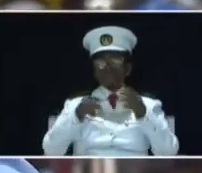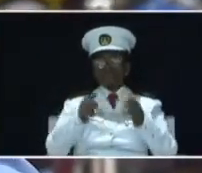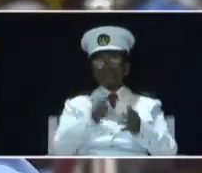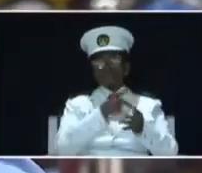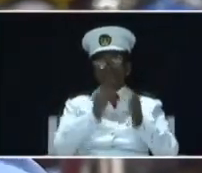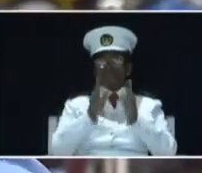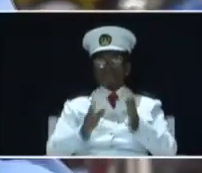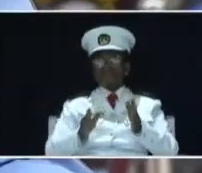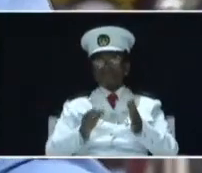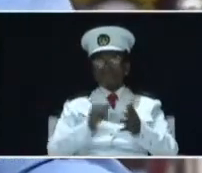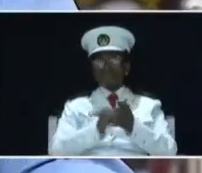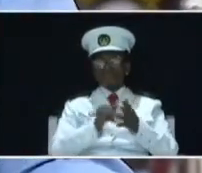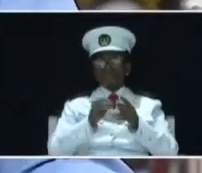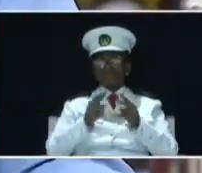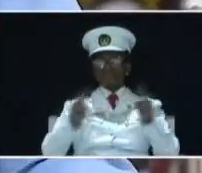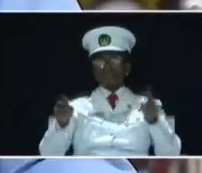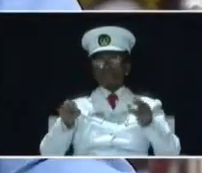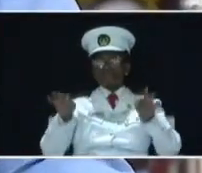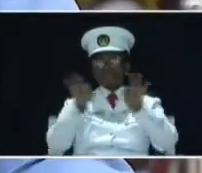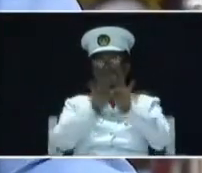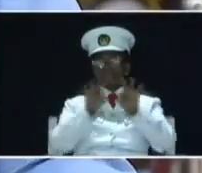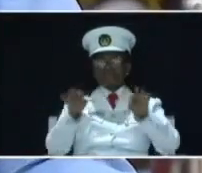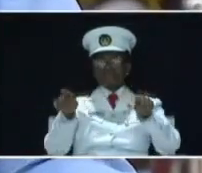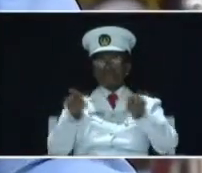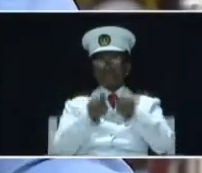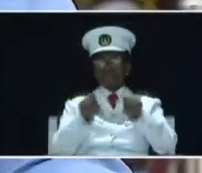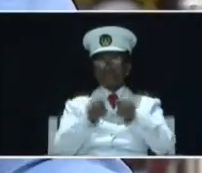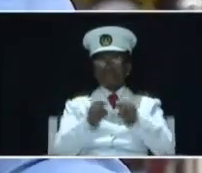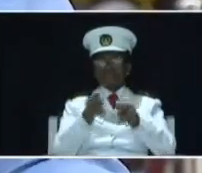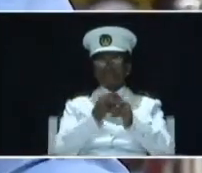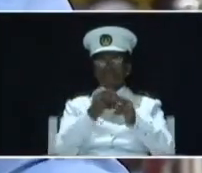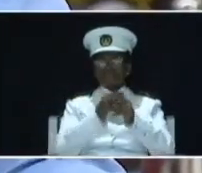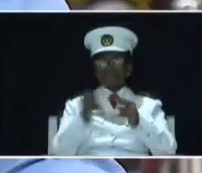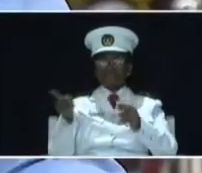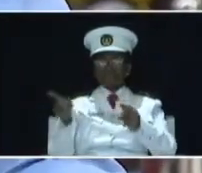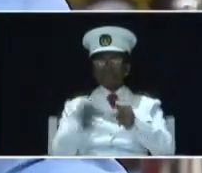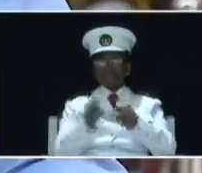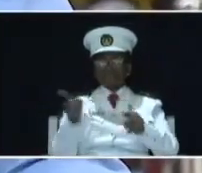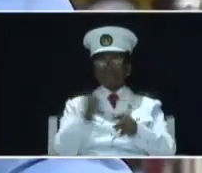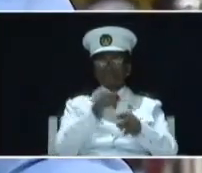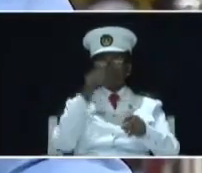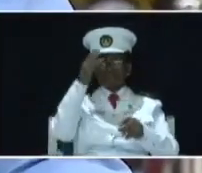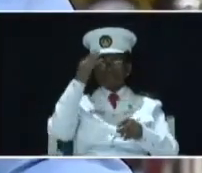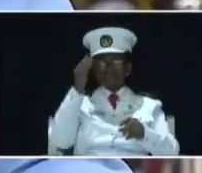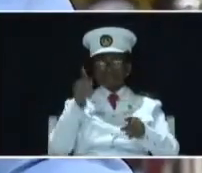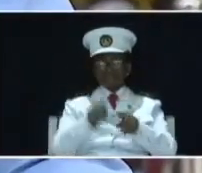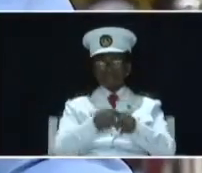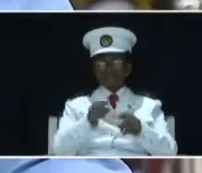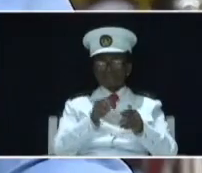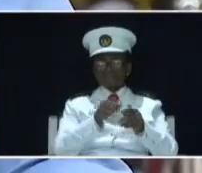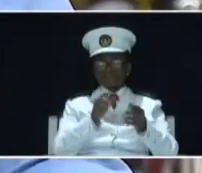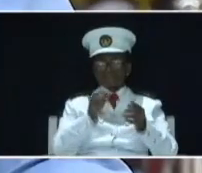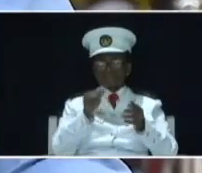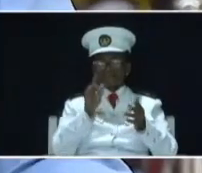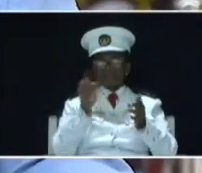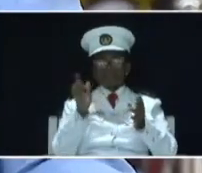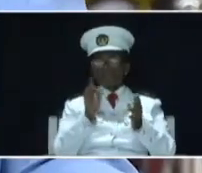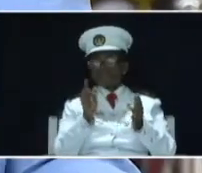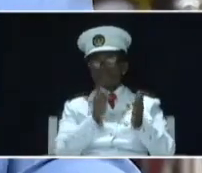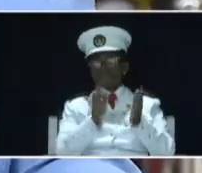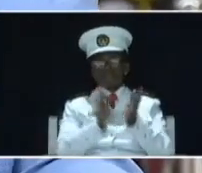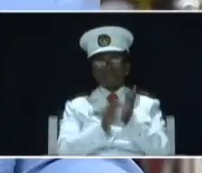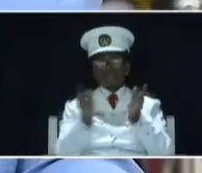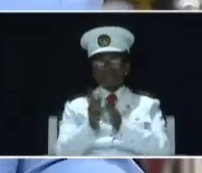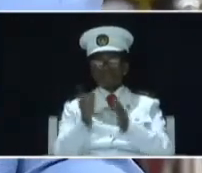As soon as you know, just like Jesus said, in Luke chapter 22,